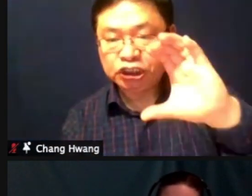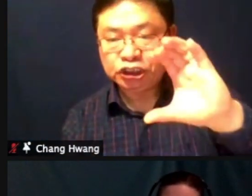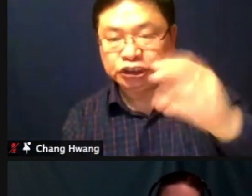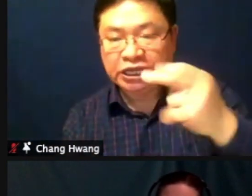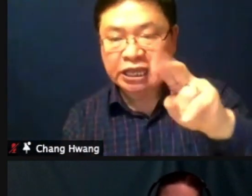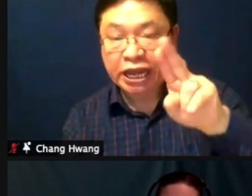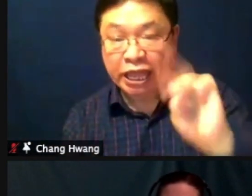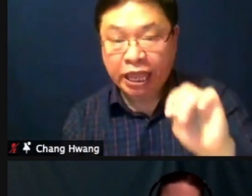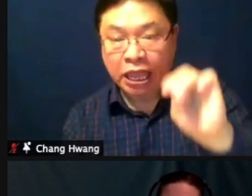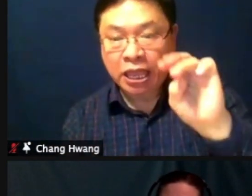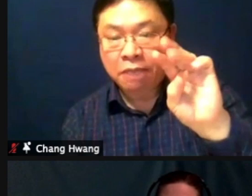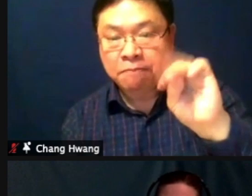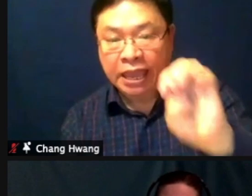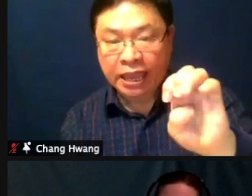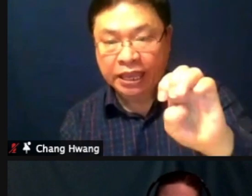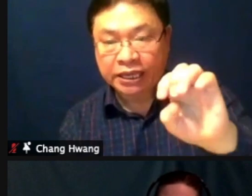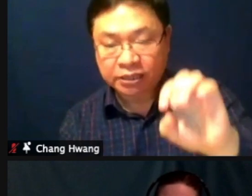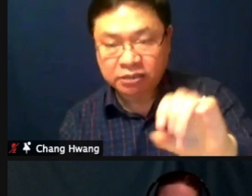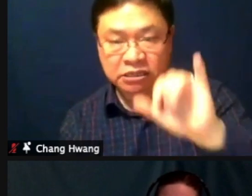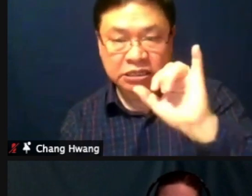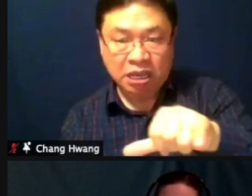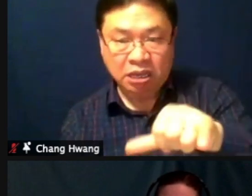sign language. And for that, it's the sharing.